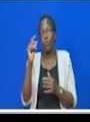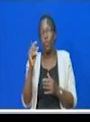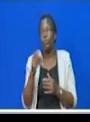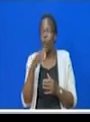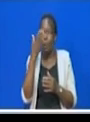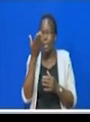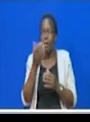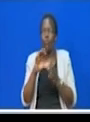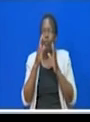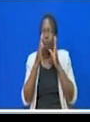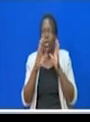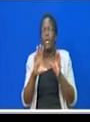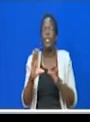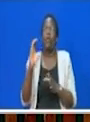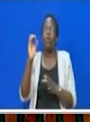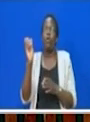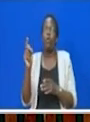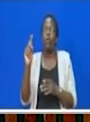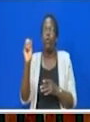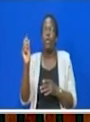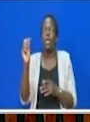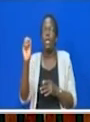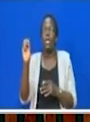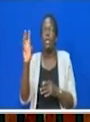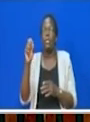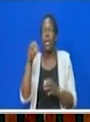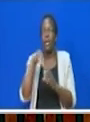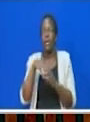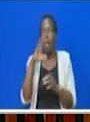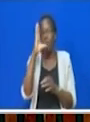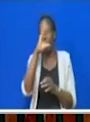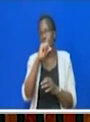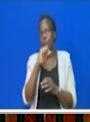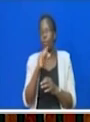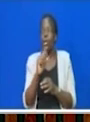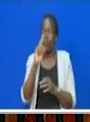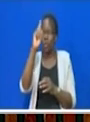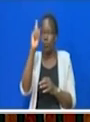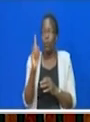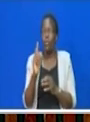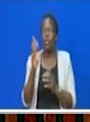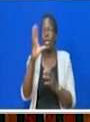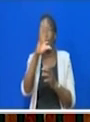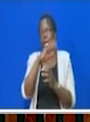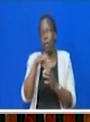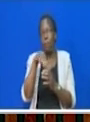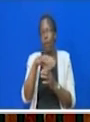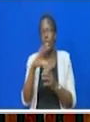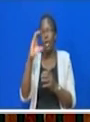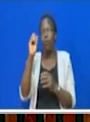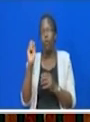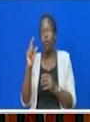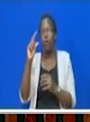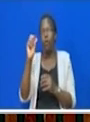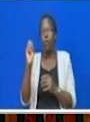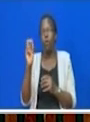accomplish acquiring colonies in Africa? Then the question was about colonies in Africa. So when